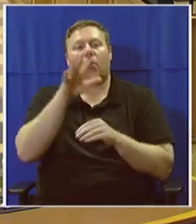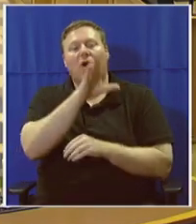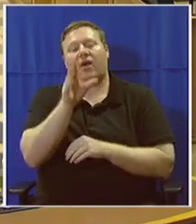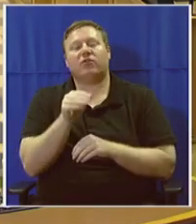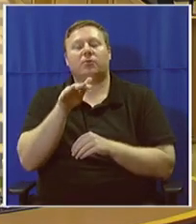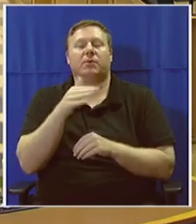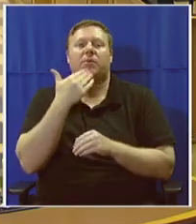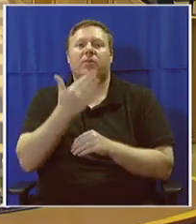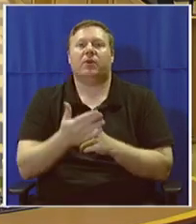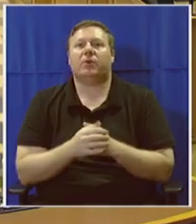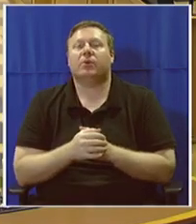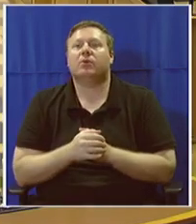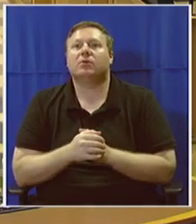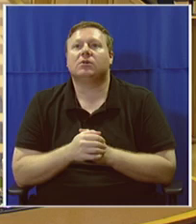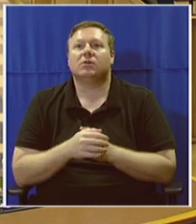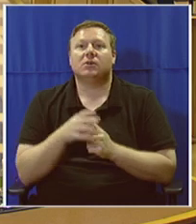GA.